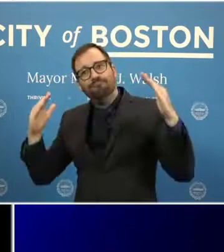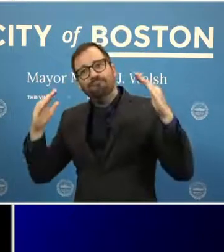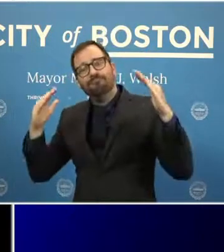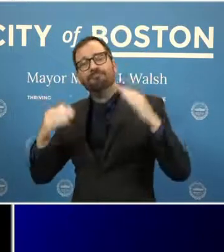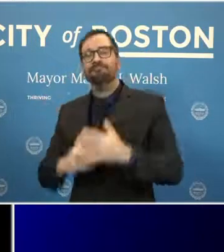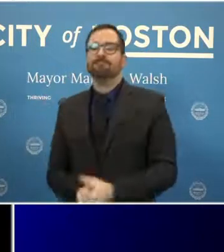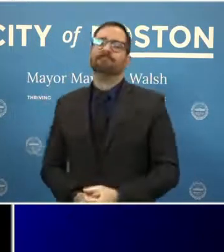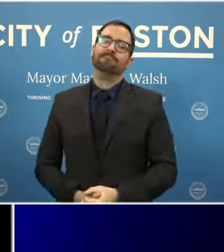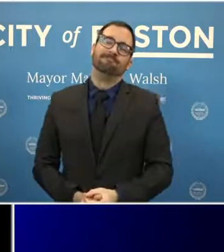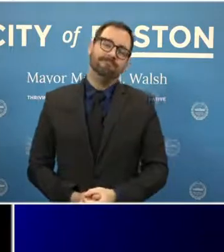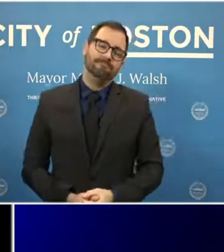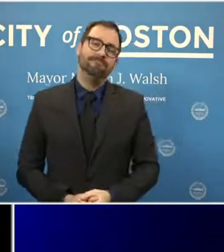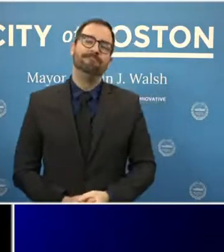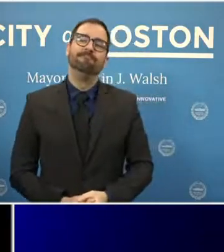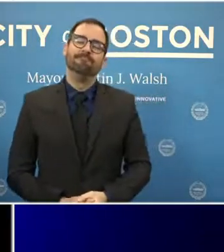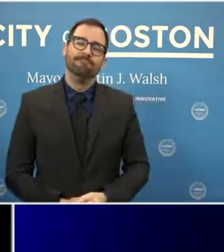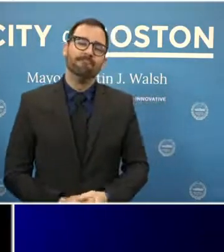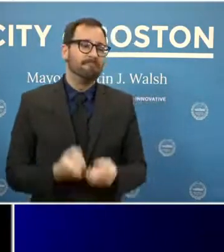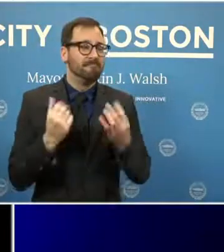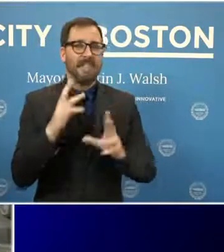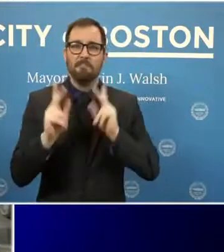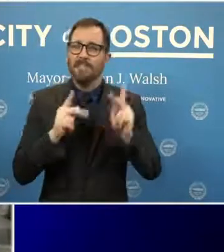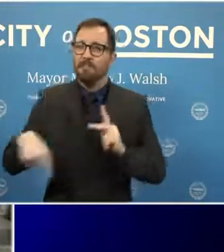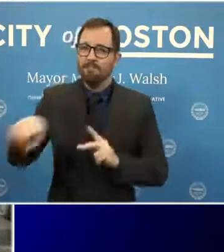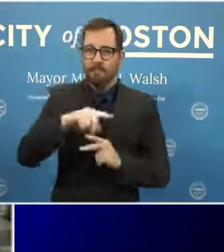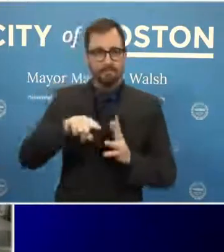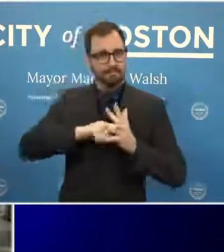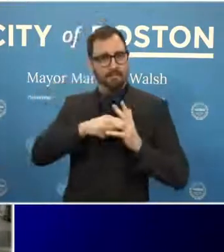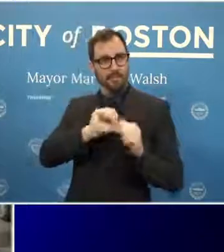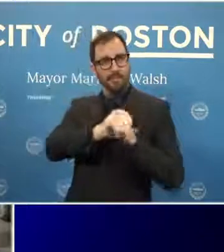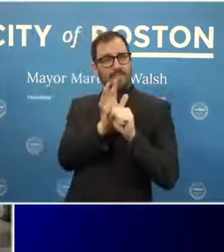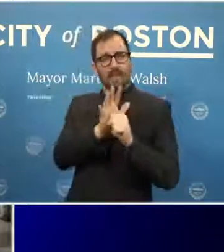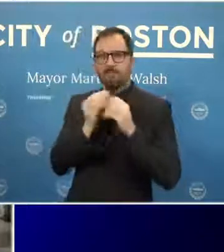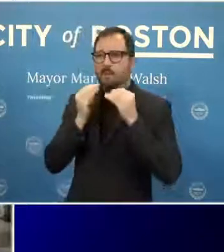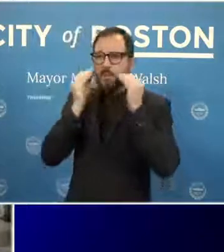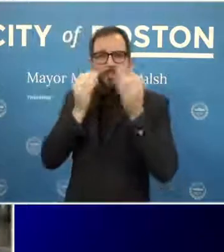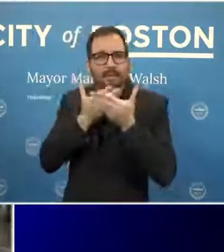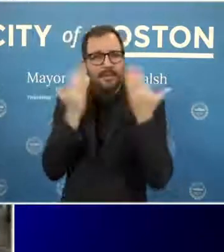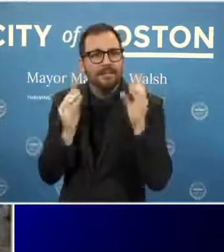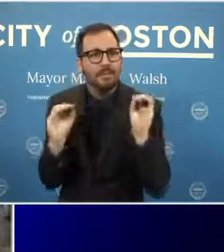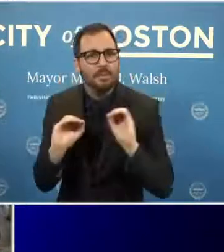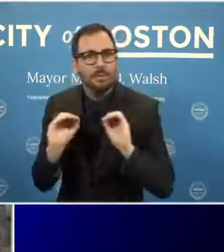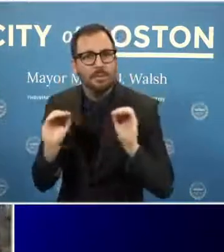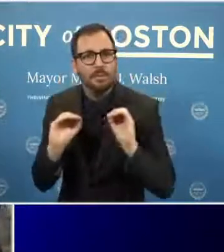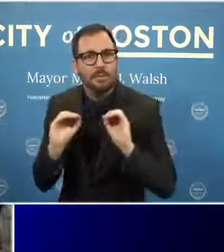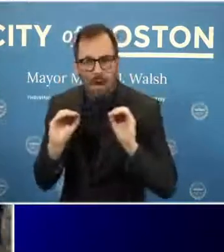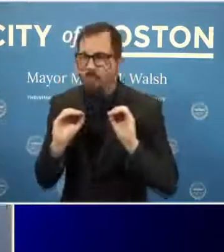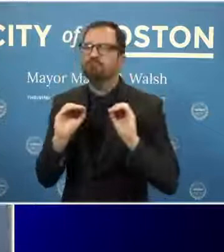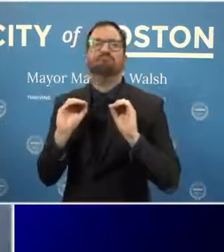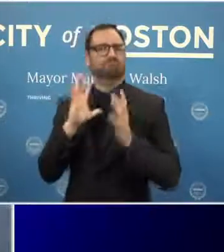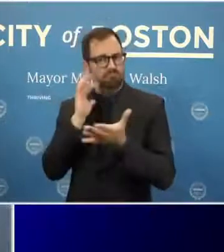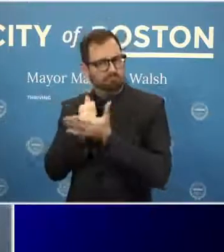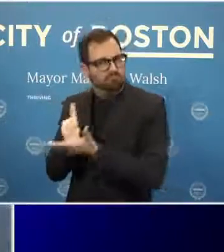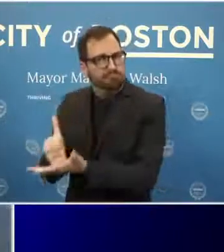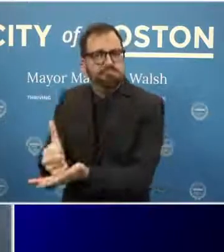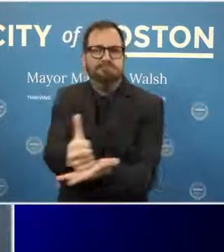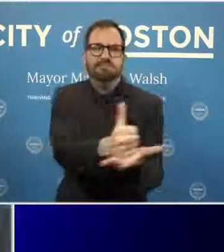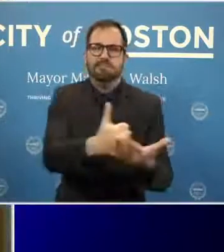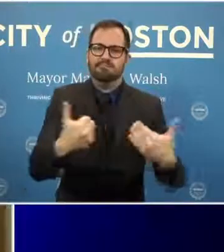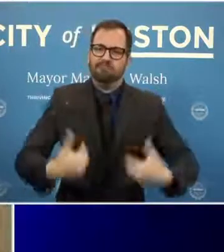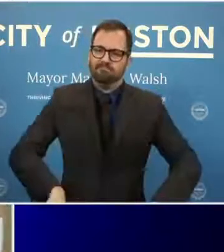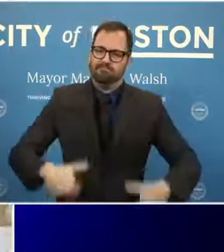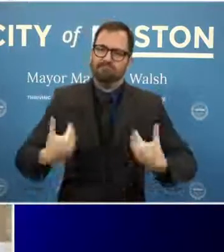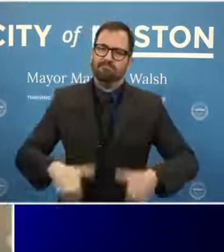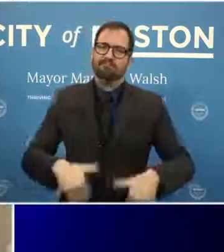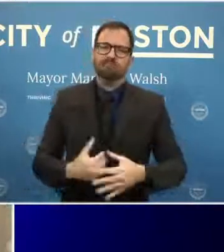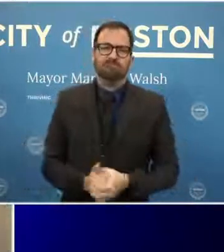that people have taken such deep pain, humiliation, soul-crushing life experiences, and turn it around and say, how can we